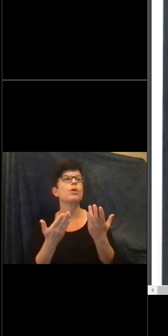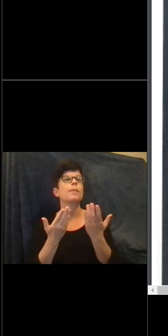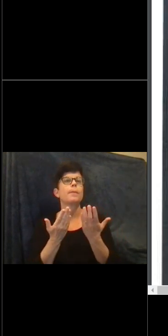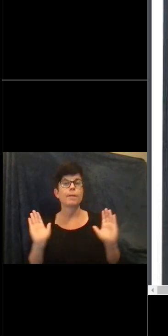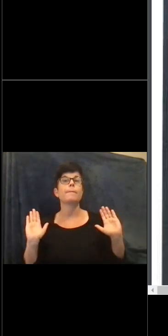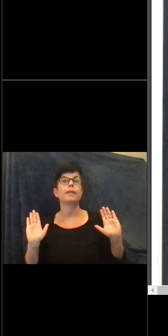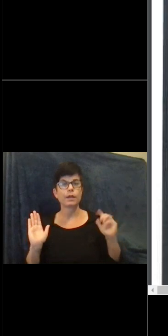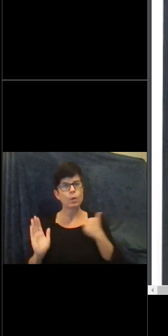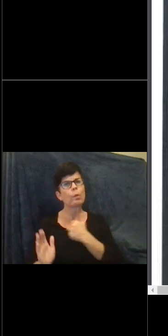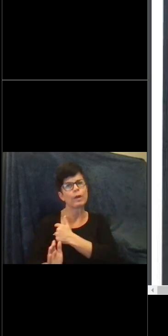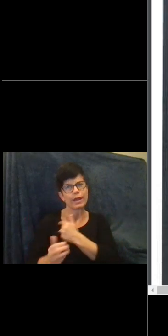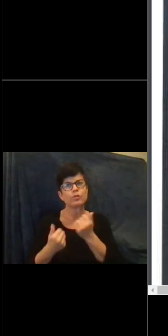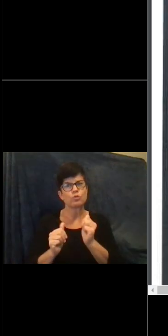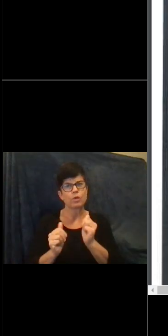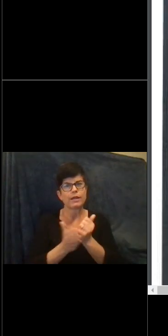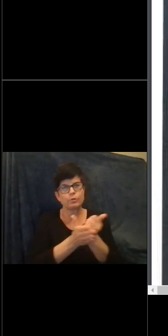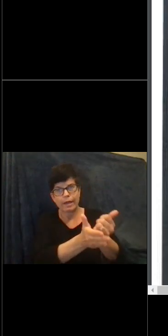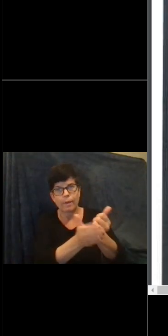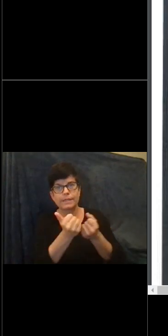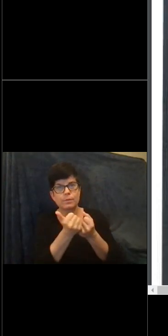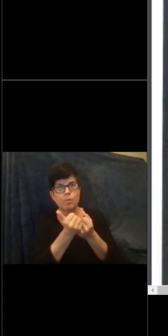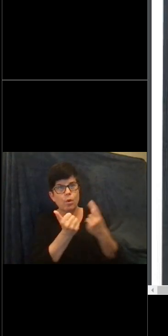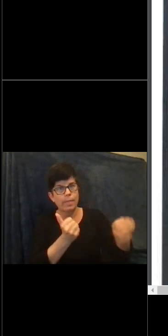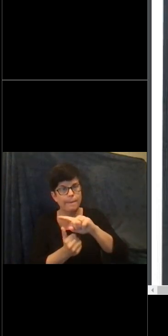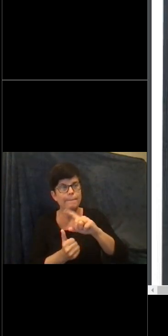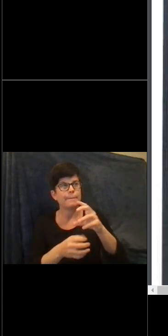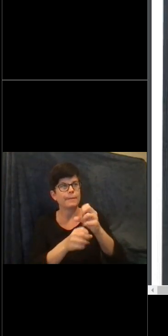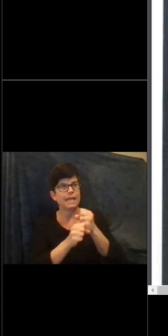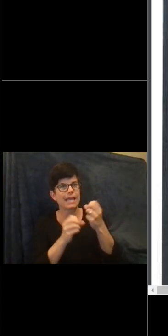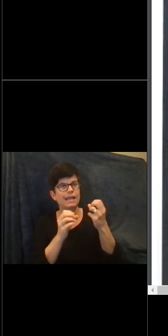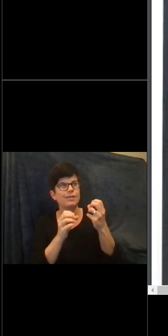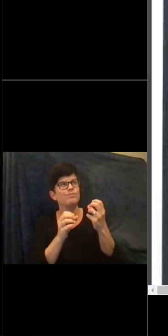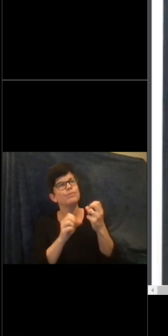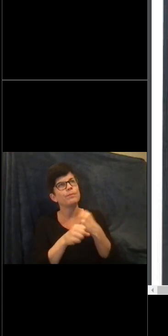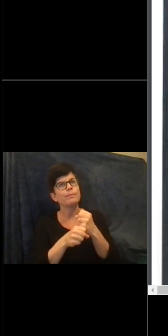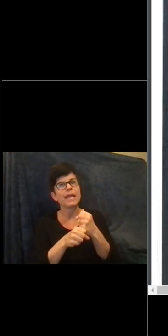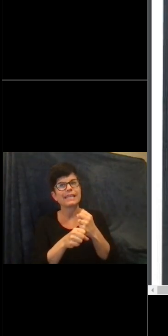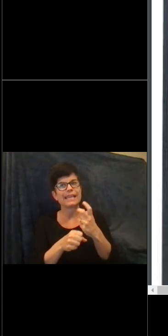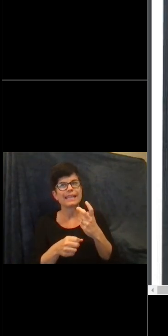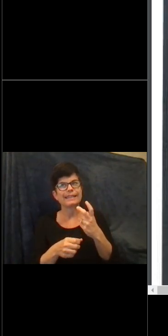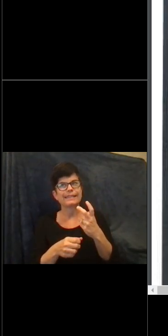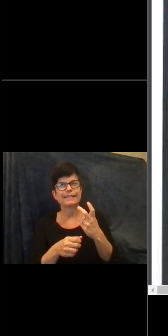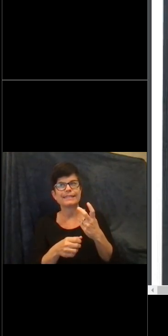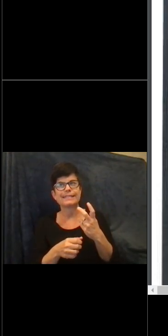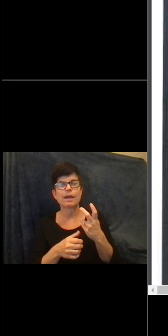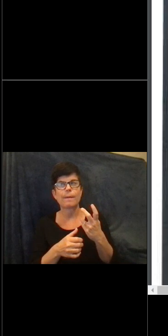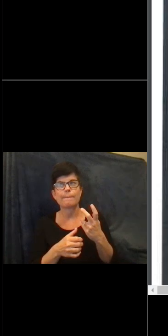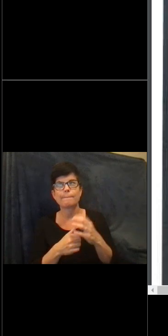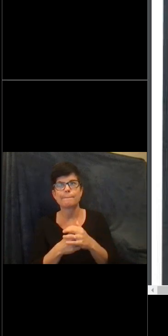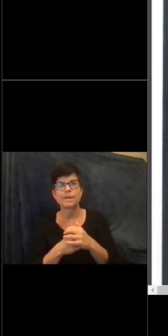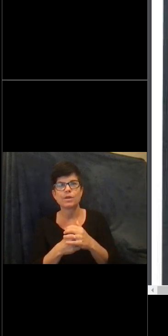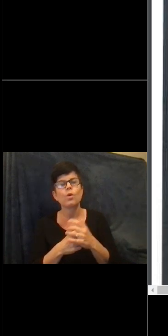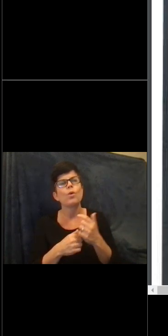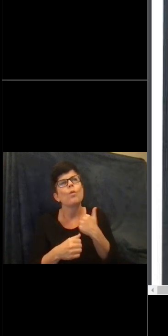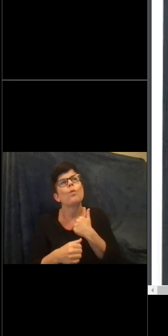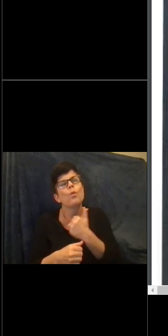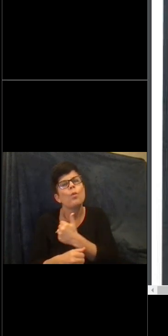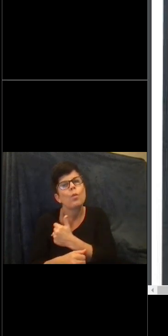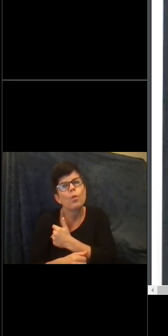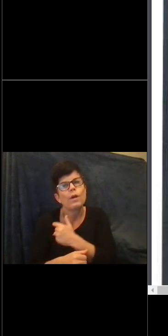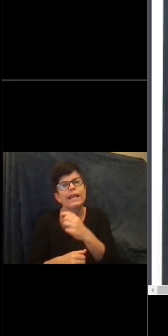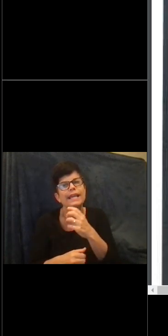is, you know, we're making this sacrifice on your behalf because we care about the